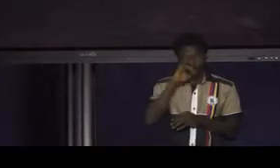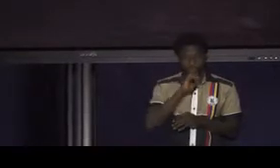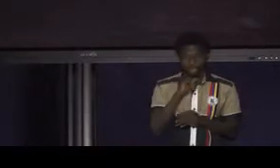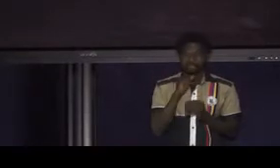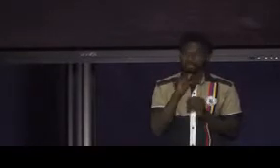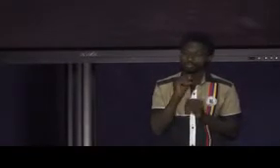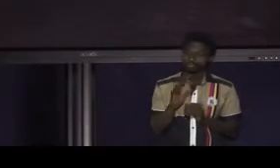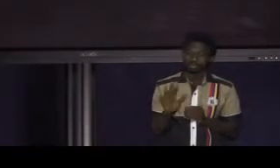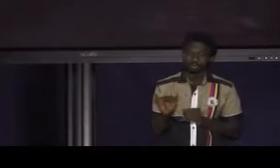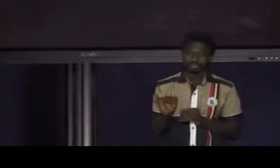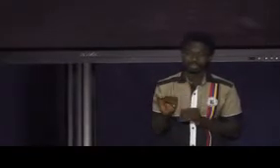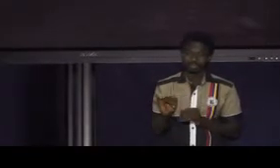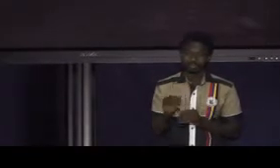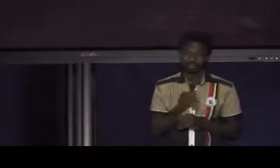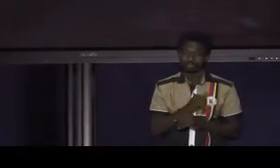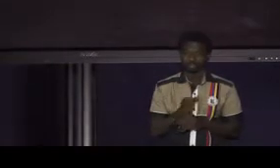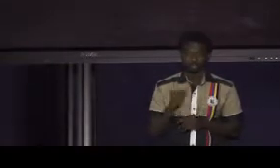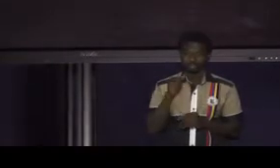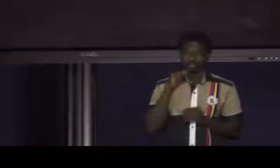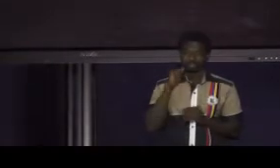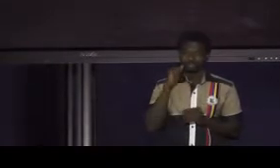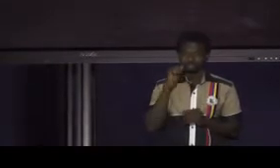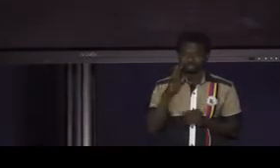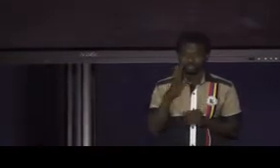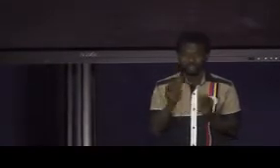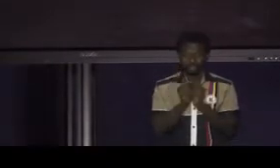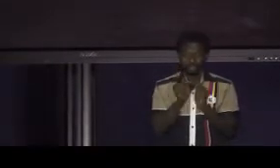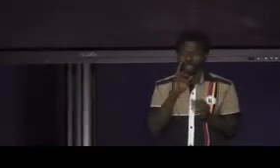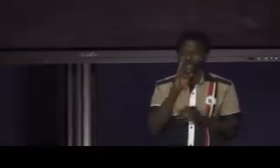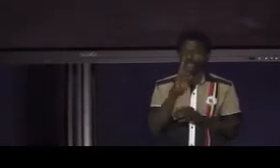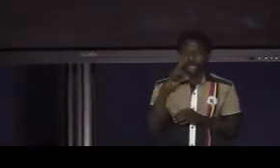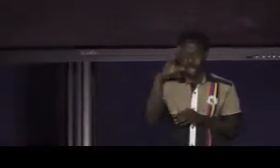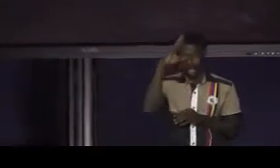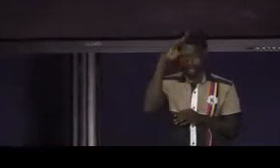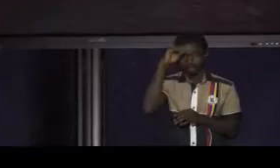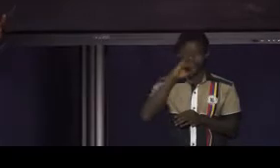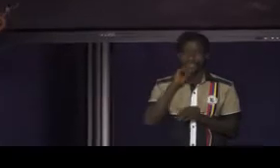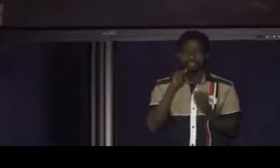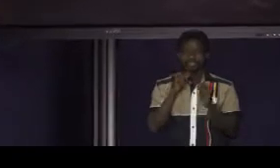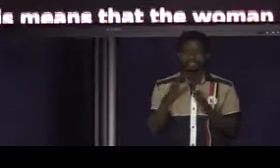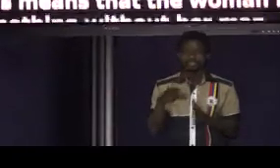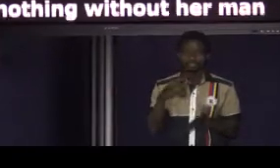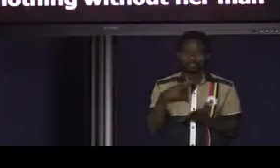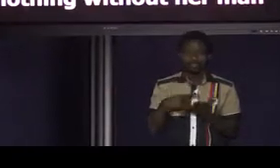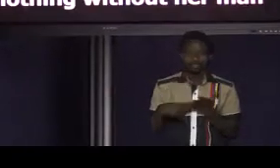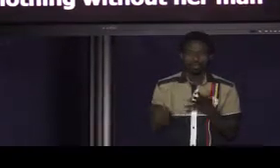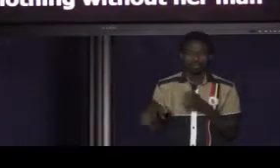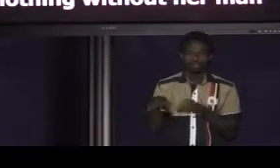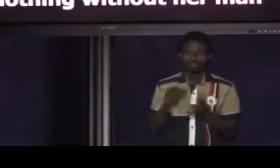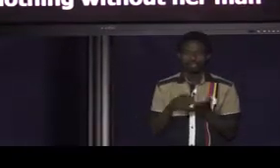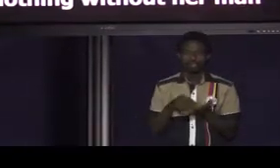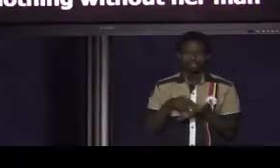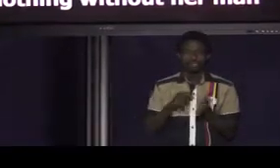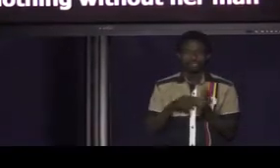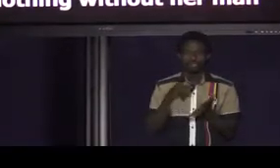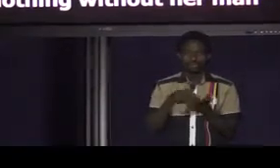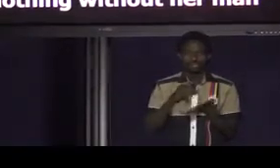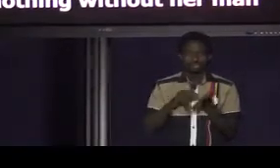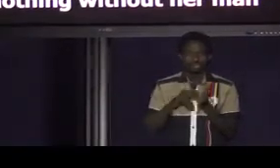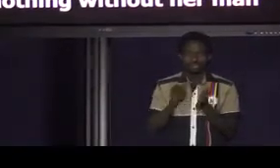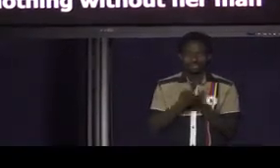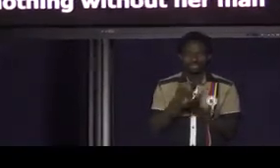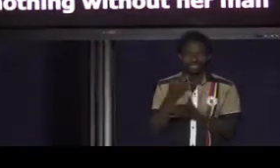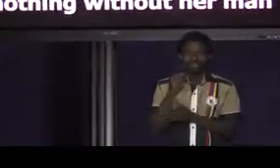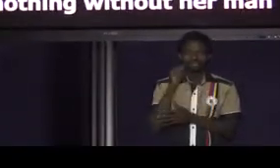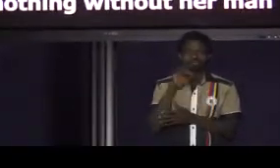nothing. A woman without a man is nothing. What does this mean? This means that the woman